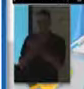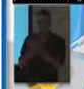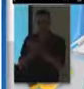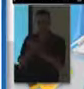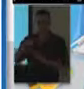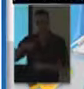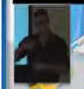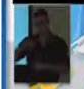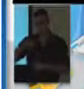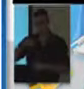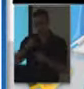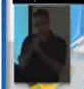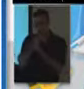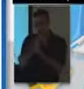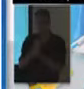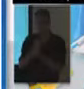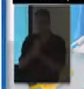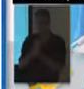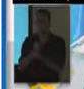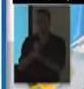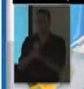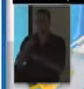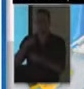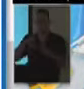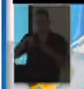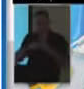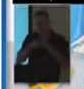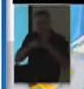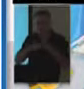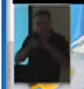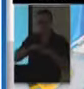in this project, we've been looking at different